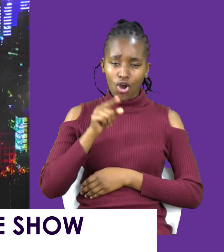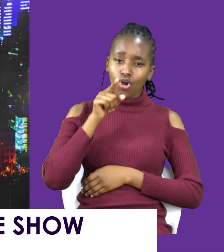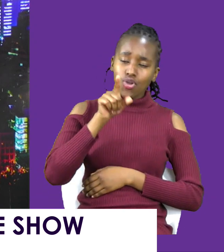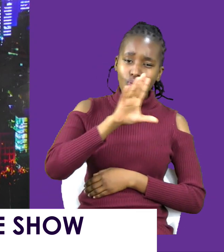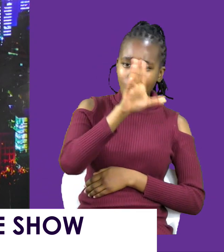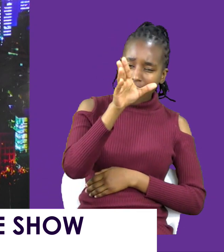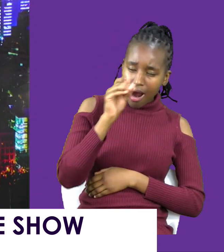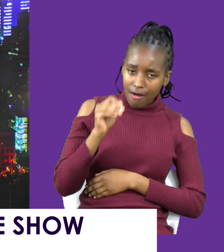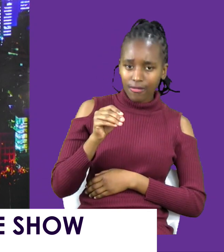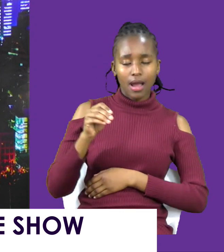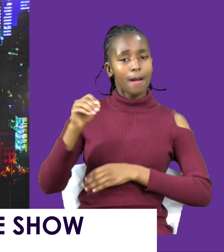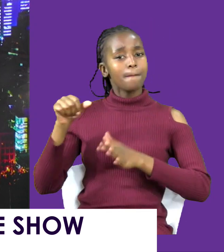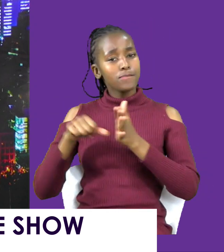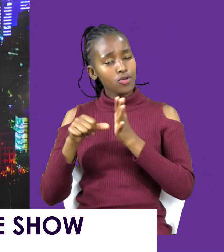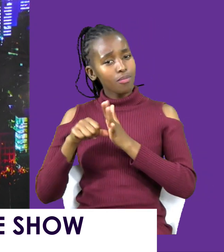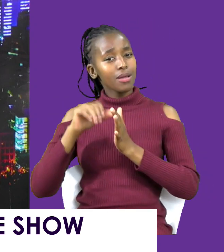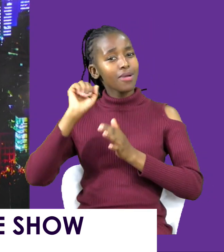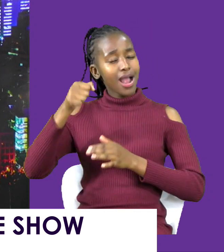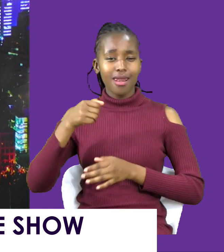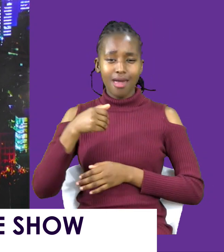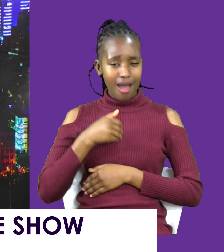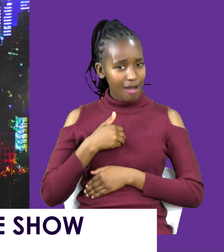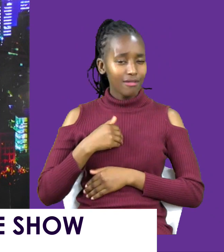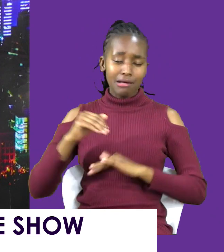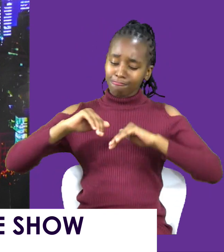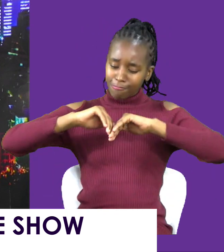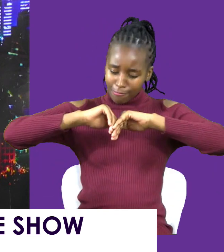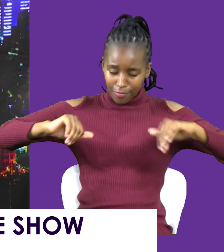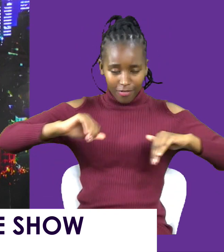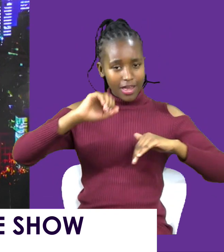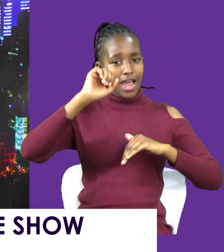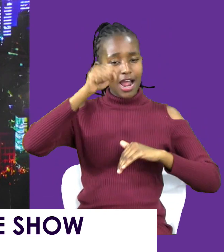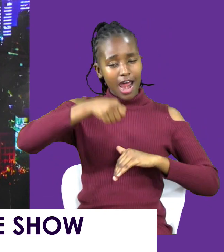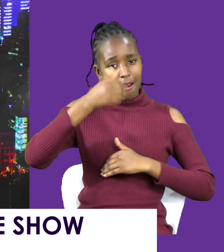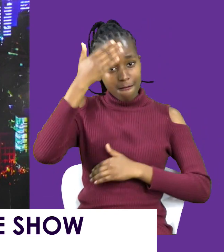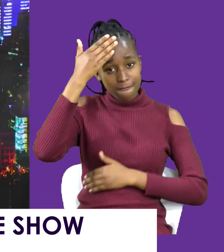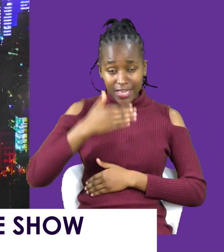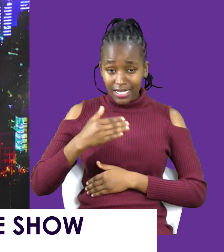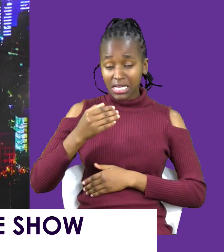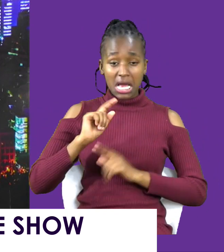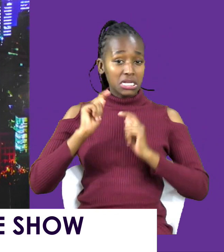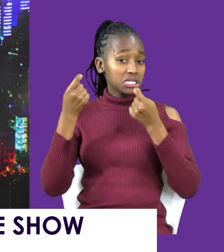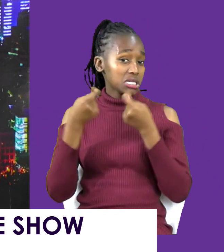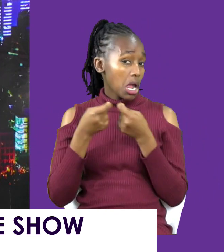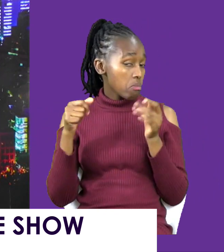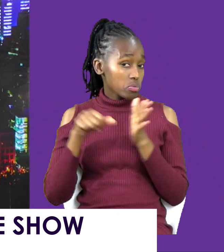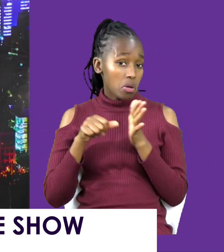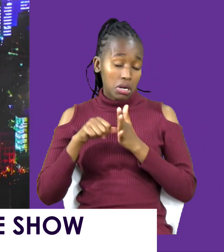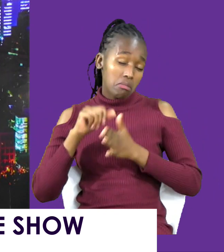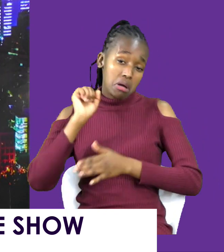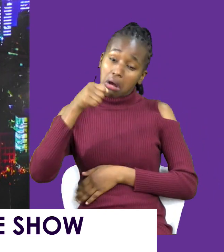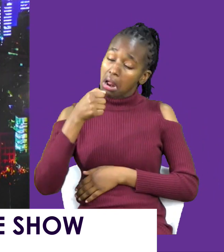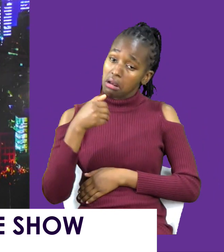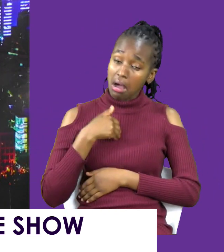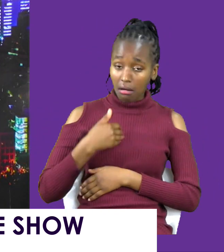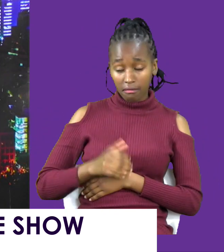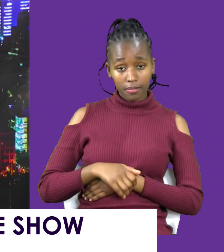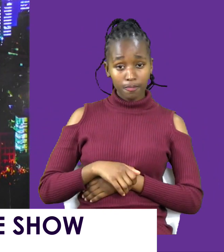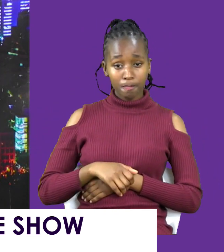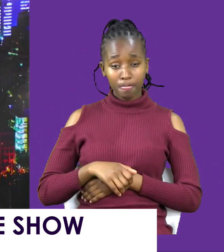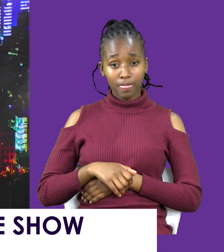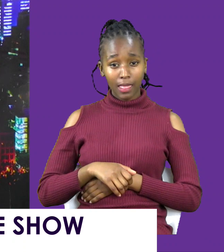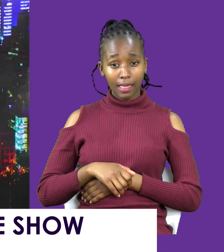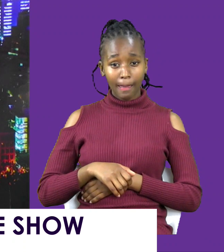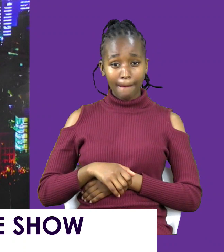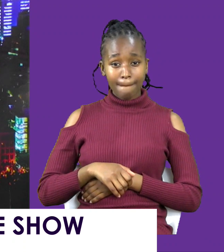facing marginalization. You may be facing some projection of tribalism. Some tribes are known, to behave in a certain